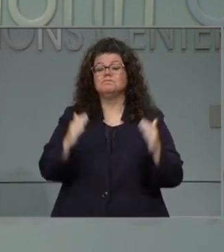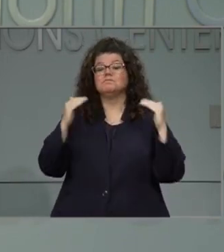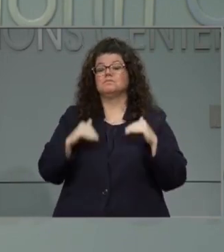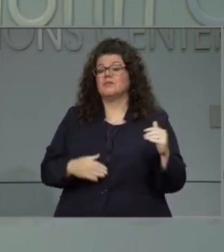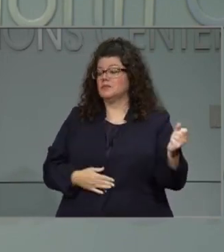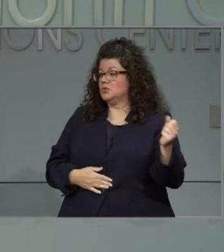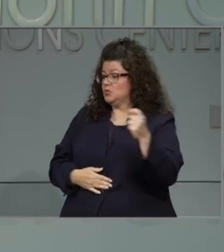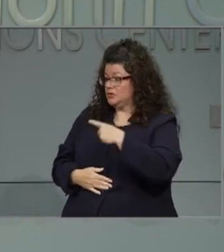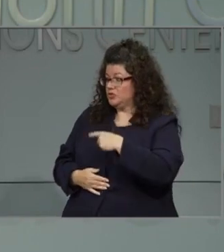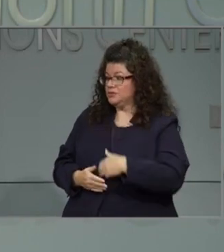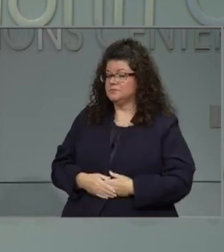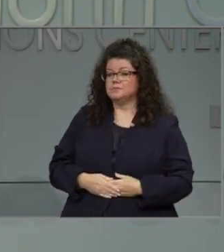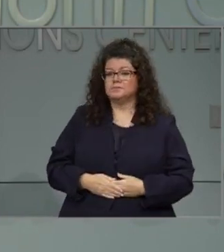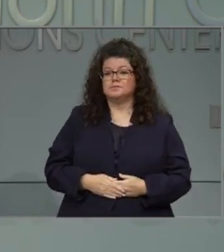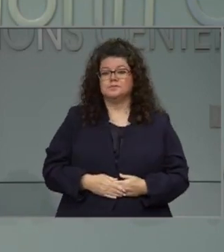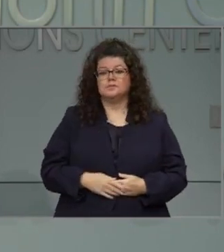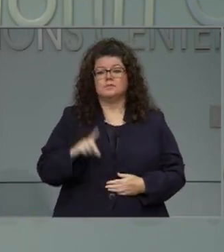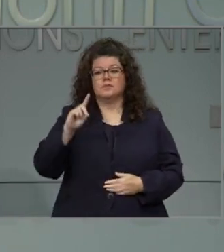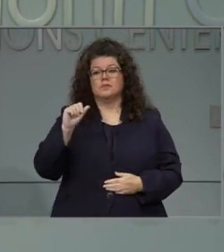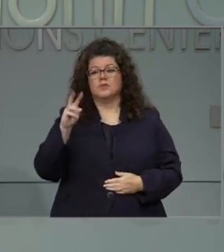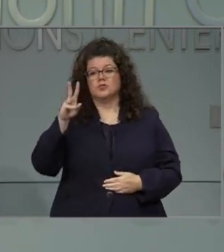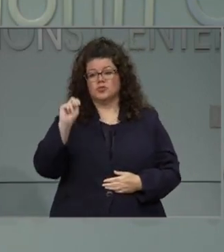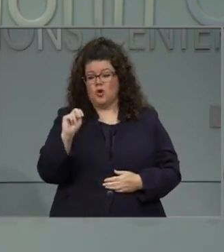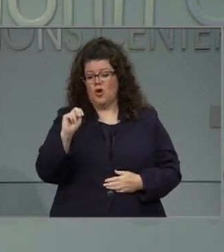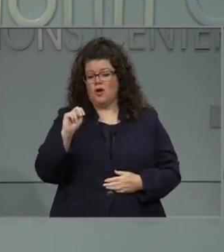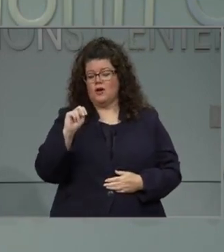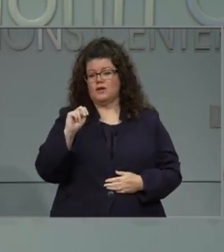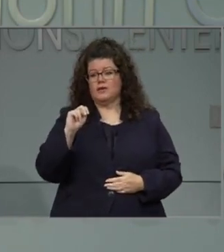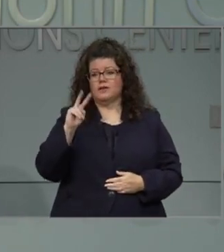Our next question is from Dawn Vaughn with the News & Observer.